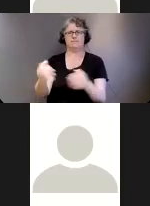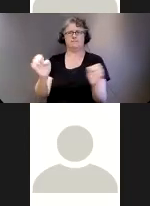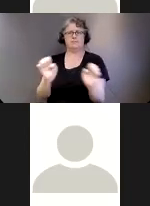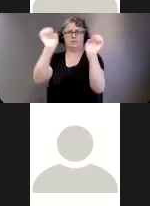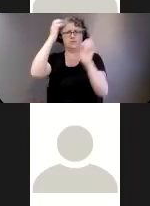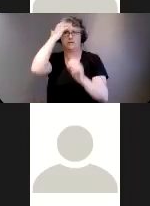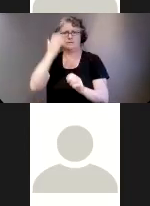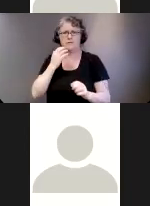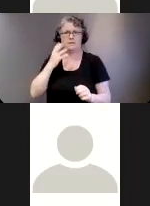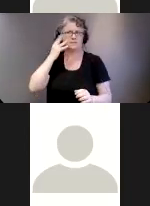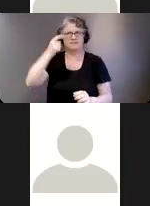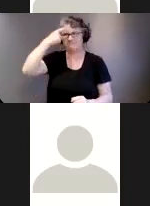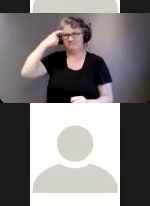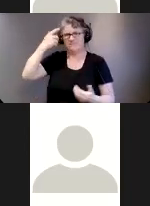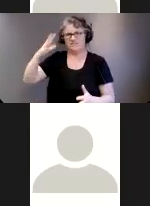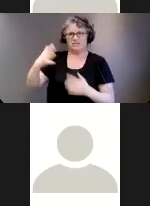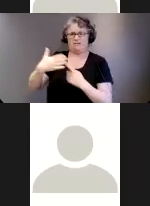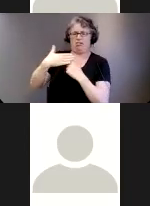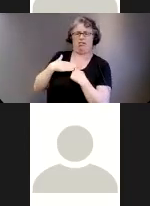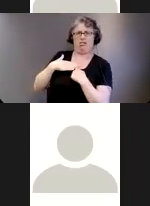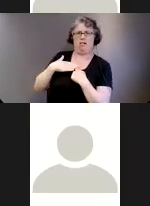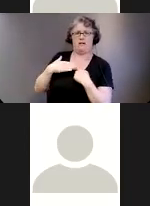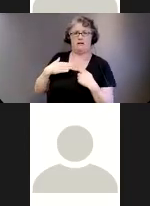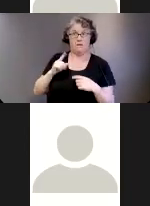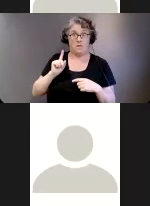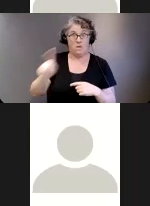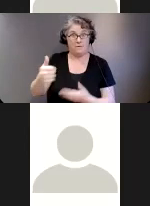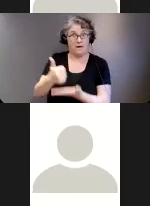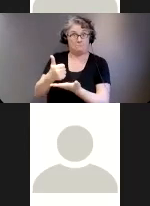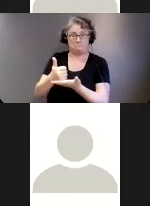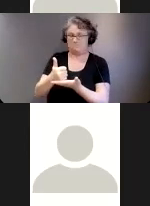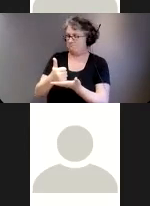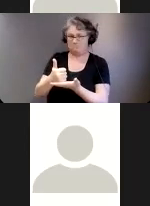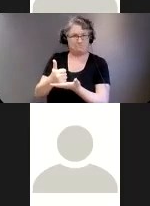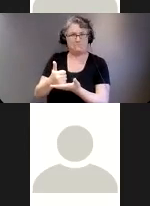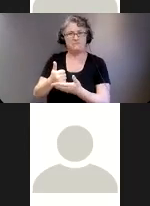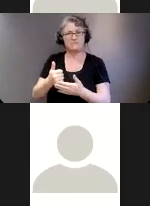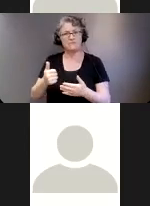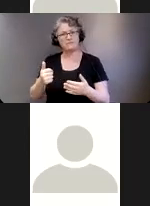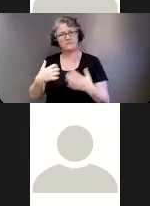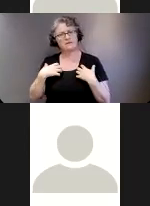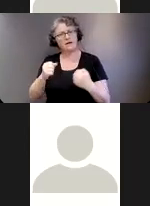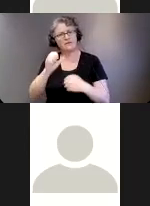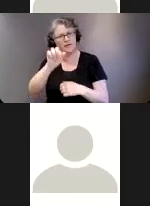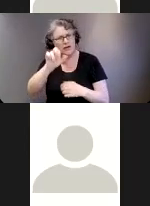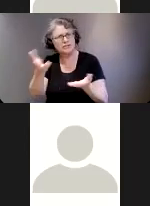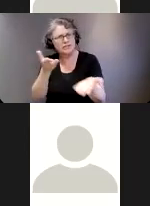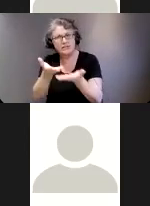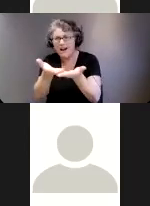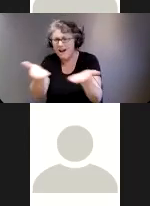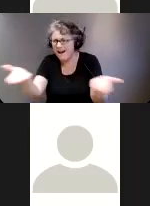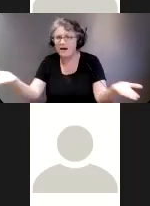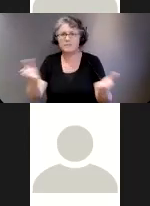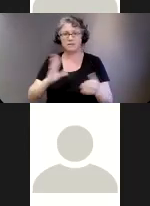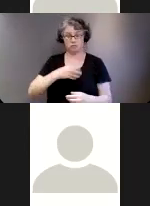past experiences. And those pieces around what are high capacity healthcare services that we might be able to